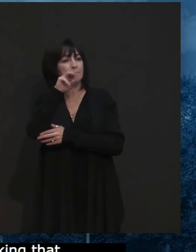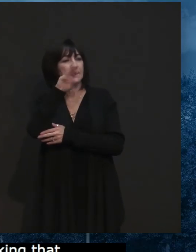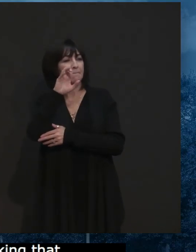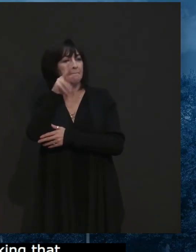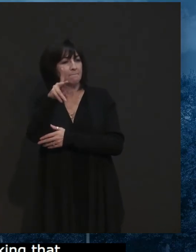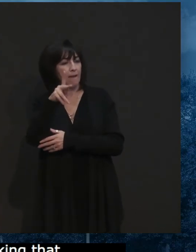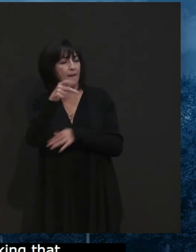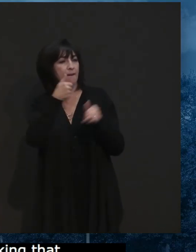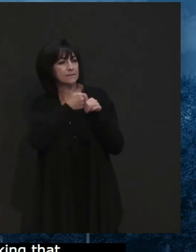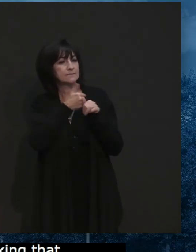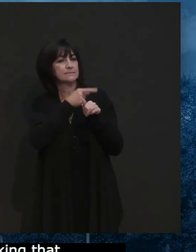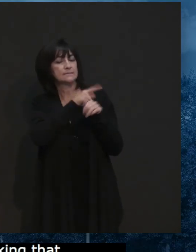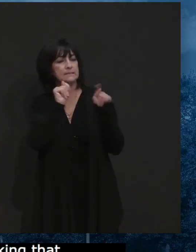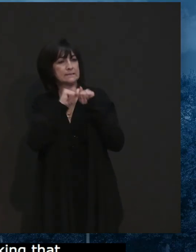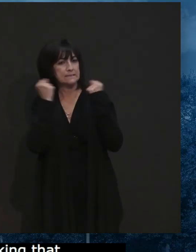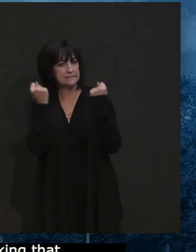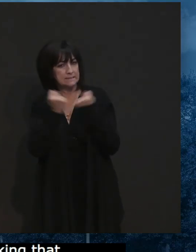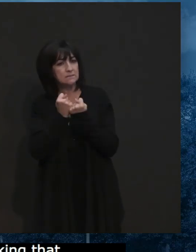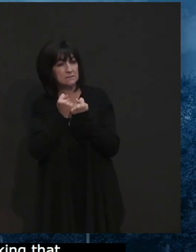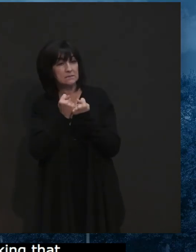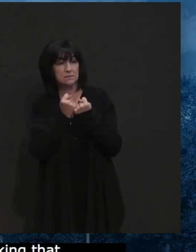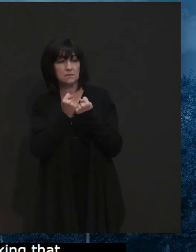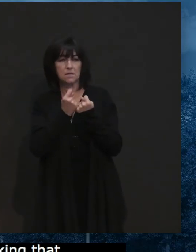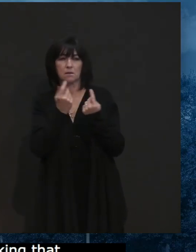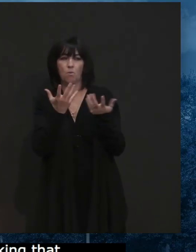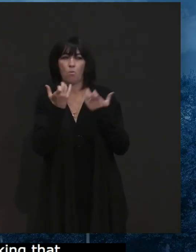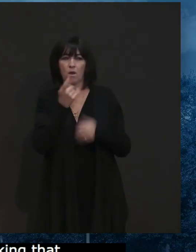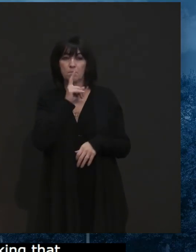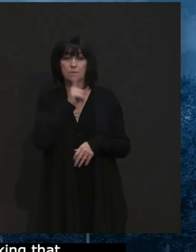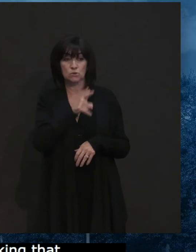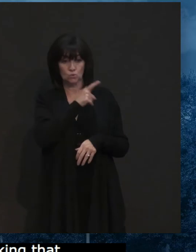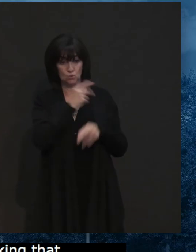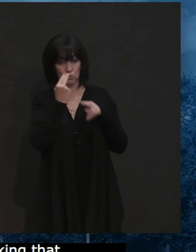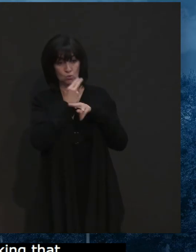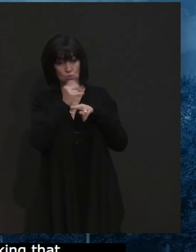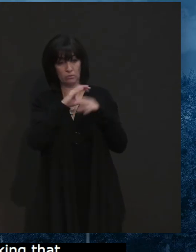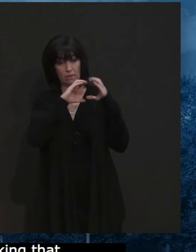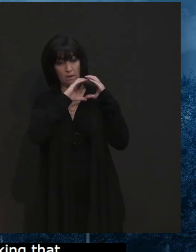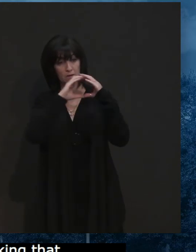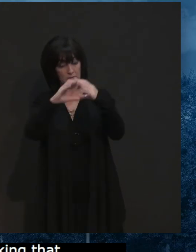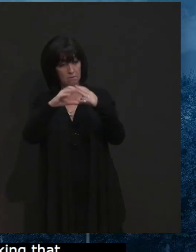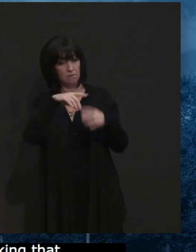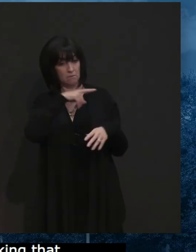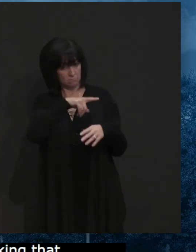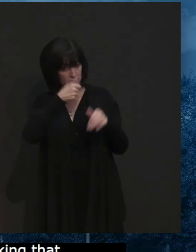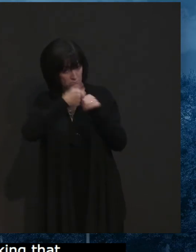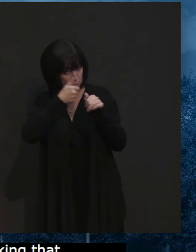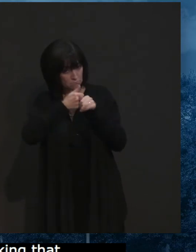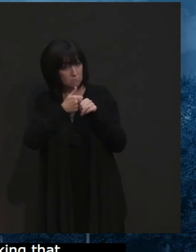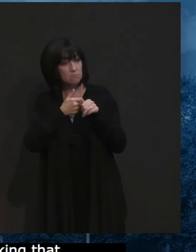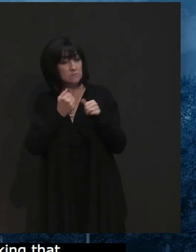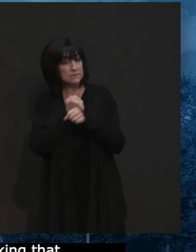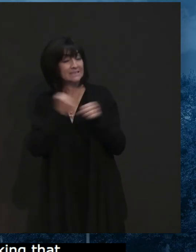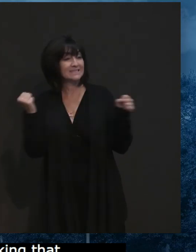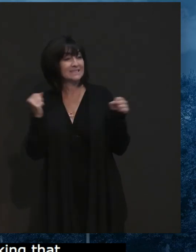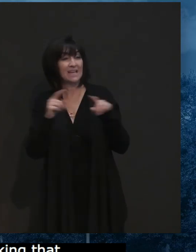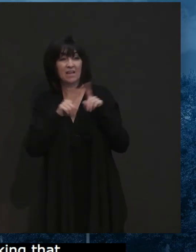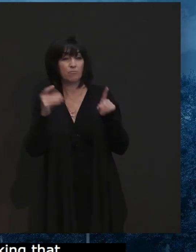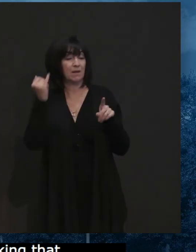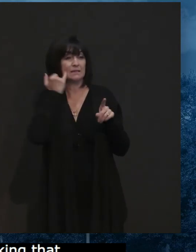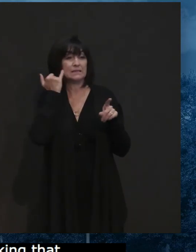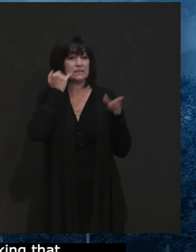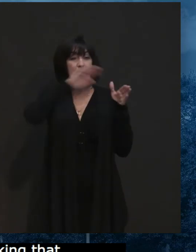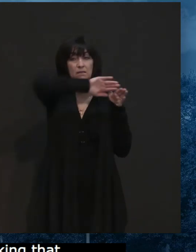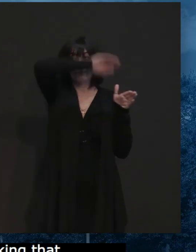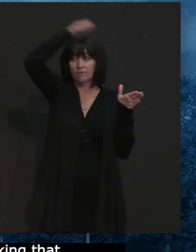they invest in is actually safe. Outdoor dining is great, but anything with walls